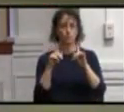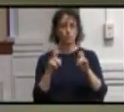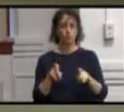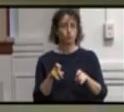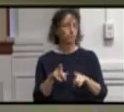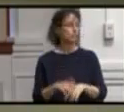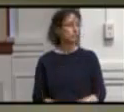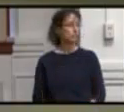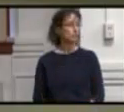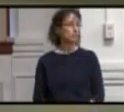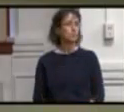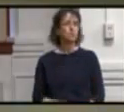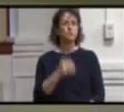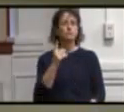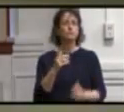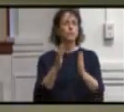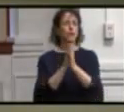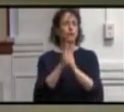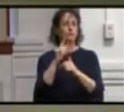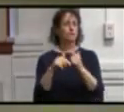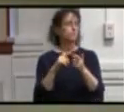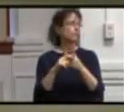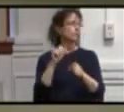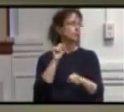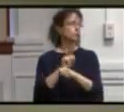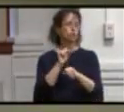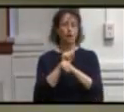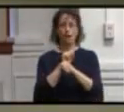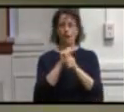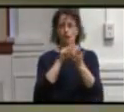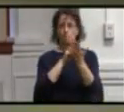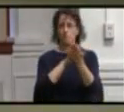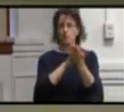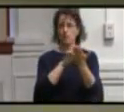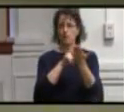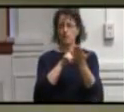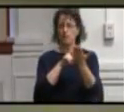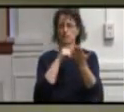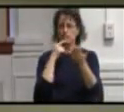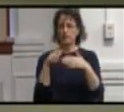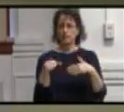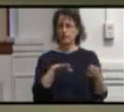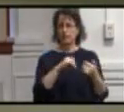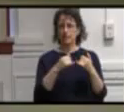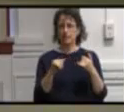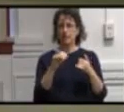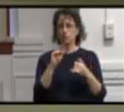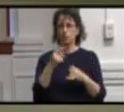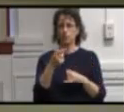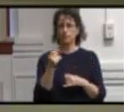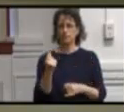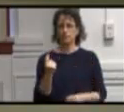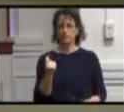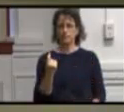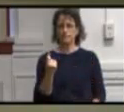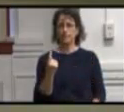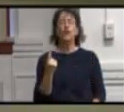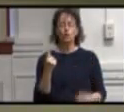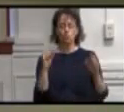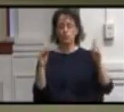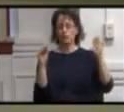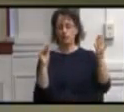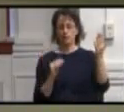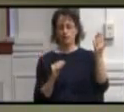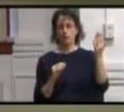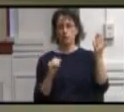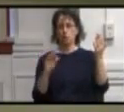we revising the job listing where it has a deadline of August 11th? Yes, that we'll move that deadline